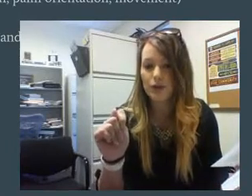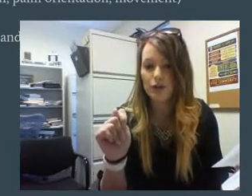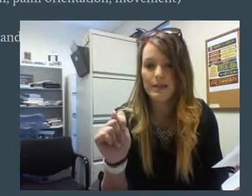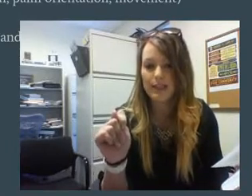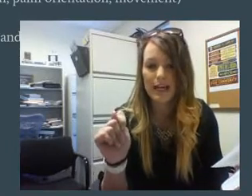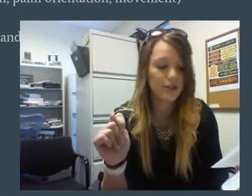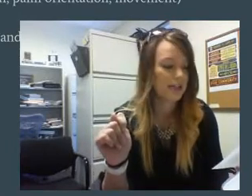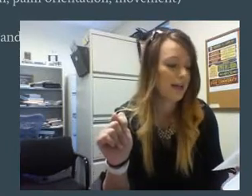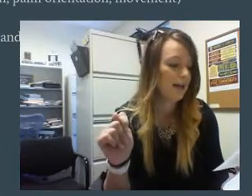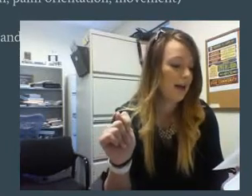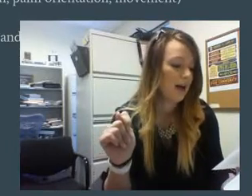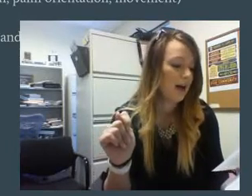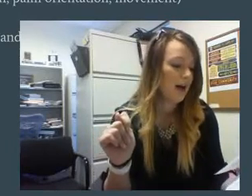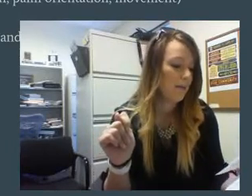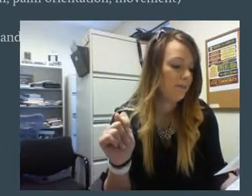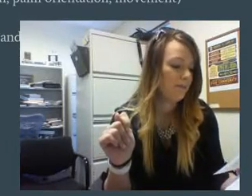which we all know is the letter T.